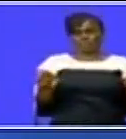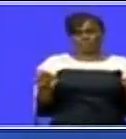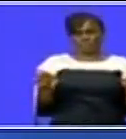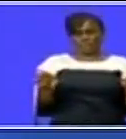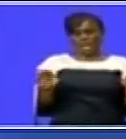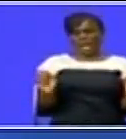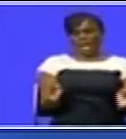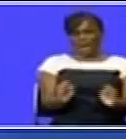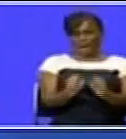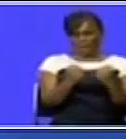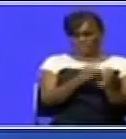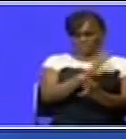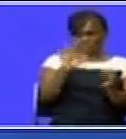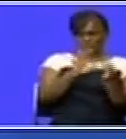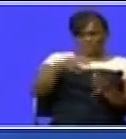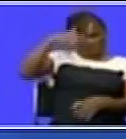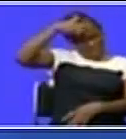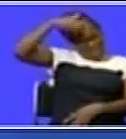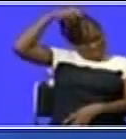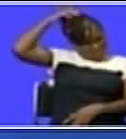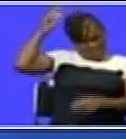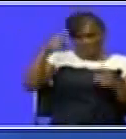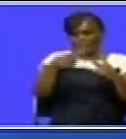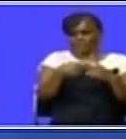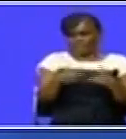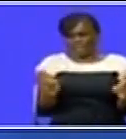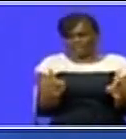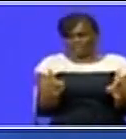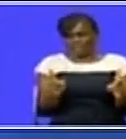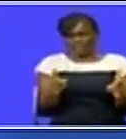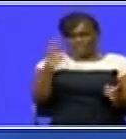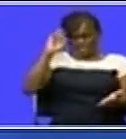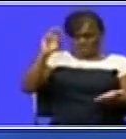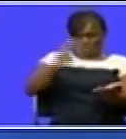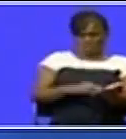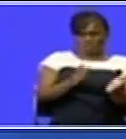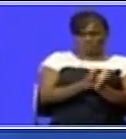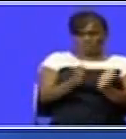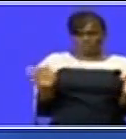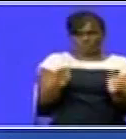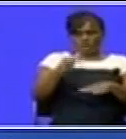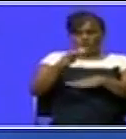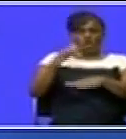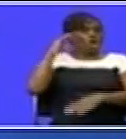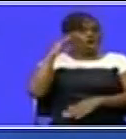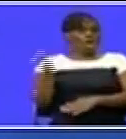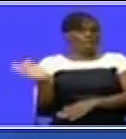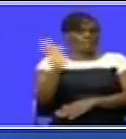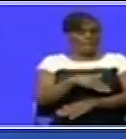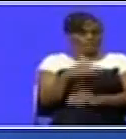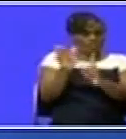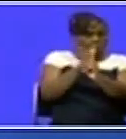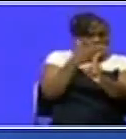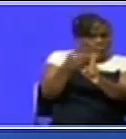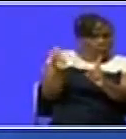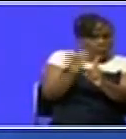year carnival, and specifically lion census, began. Employing the recognized and widely used callback method to lure the lion to come out